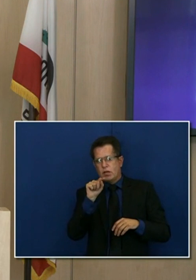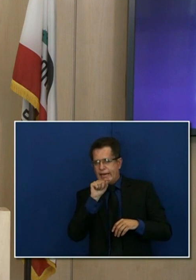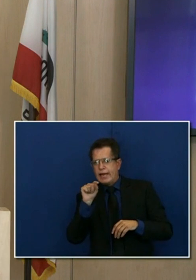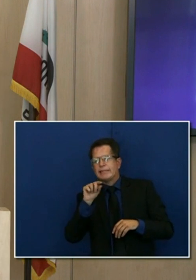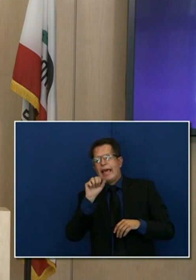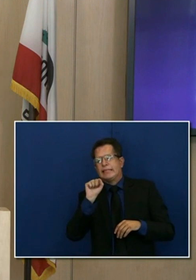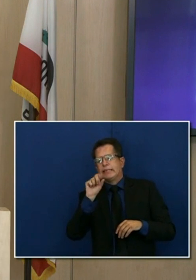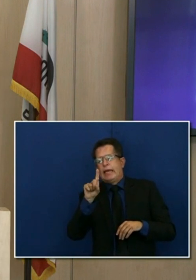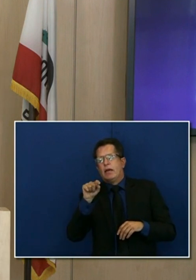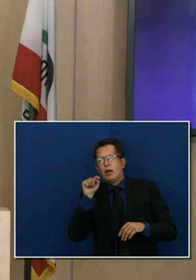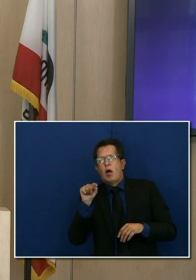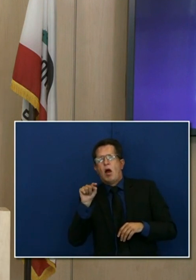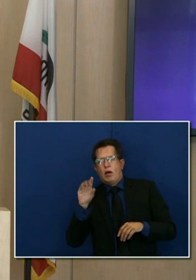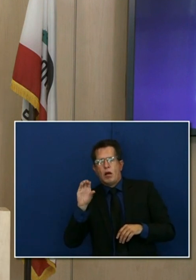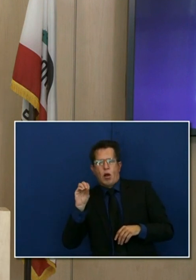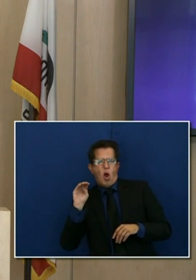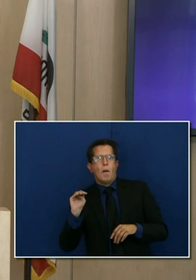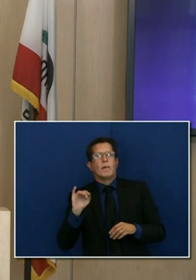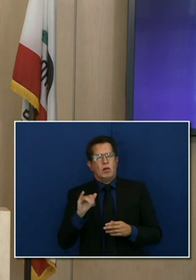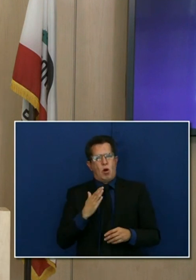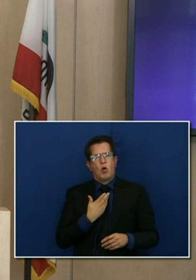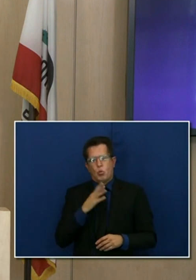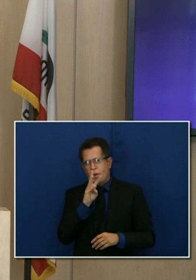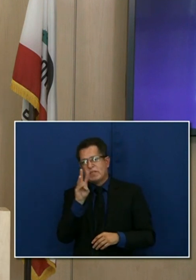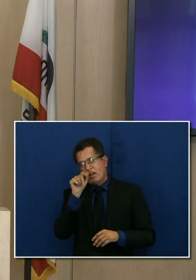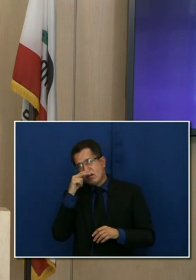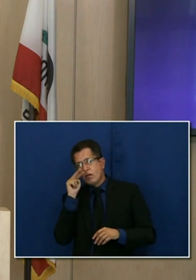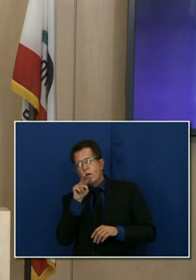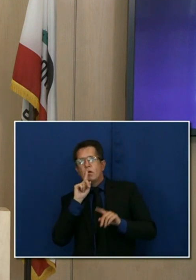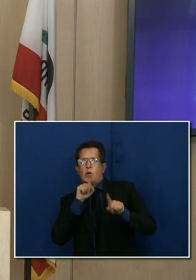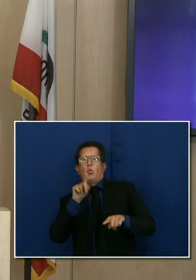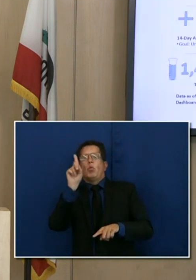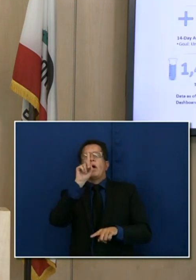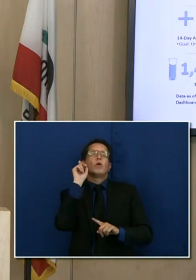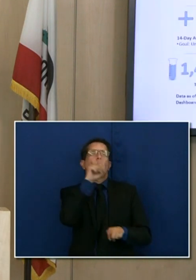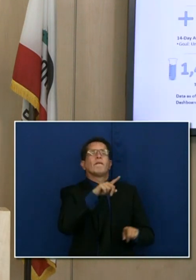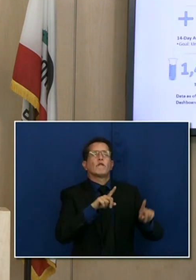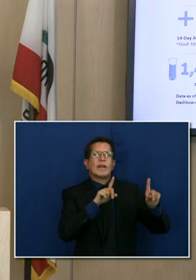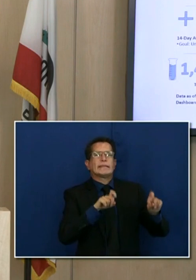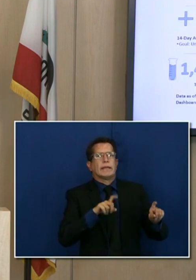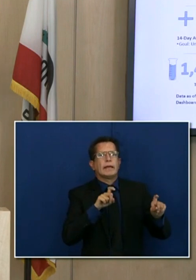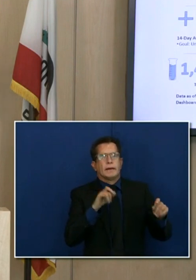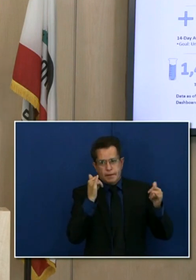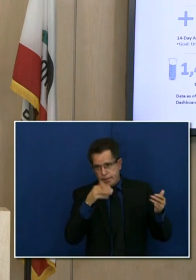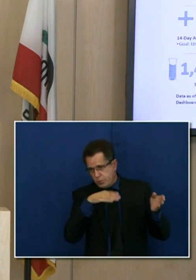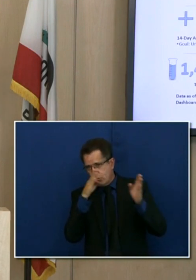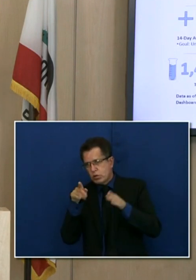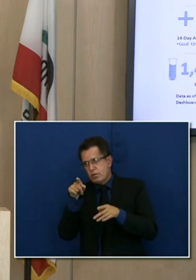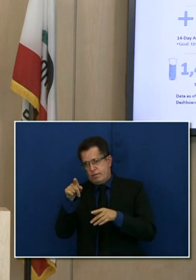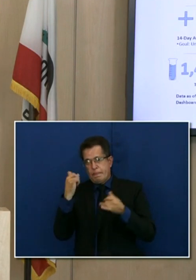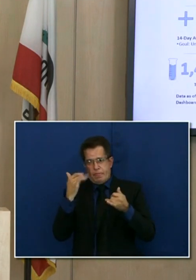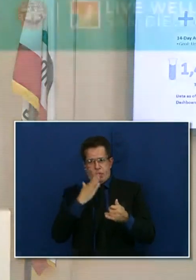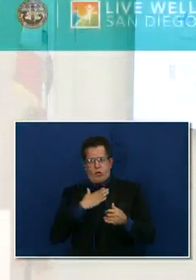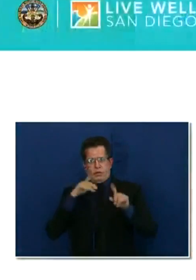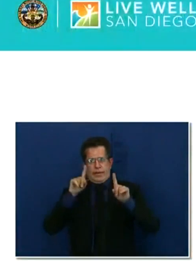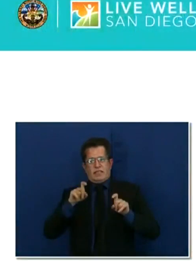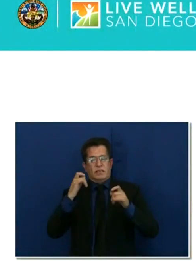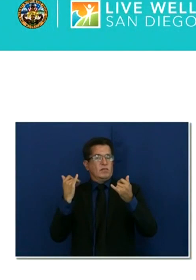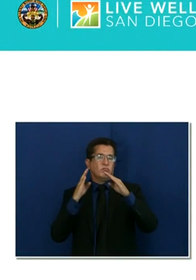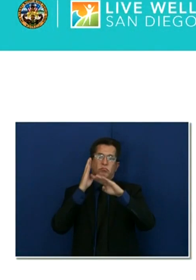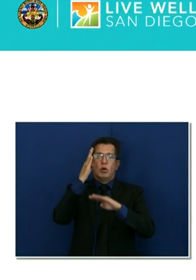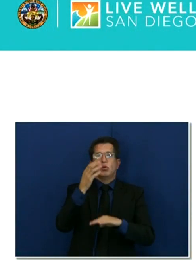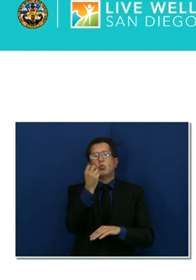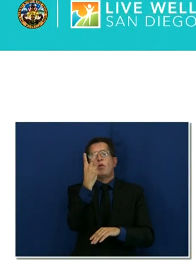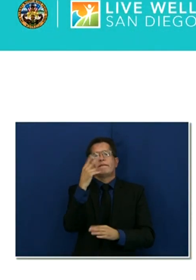coronavirus-sd.com. With that, let's jump into our weekly charts here. Again, you see our 7-day average of testing is incredibly strong, over 12,000